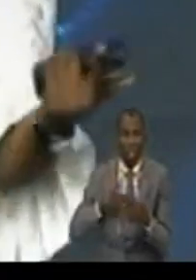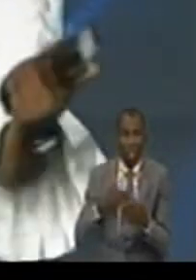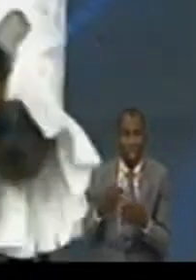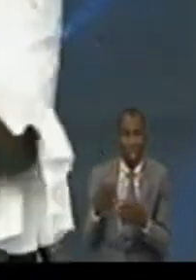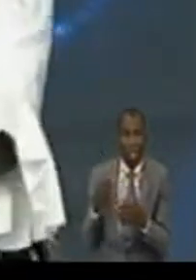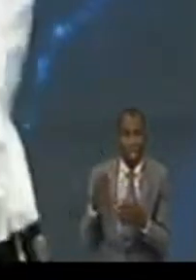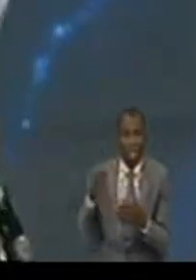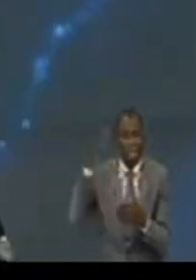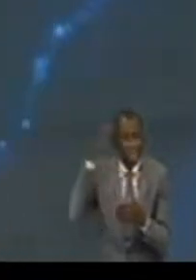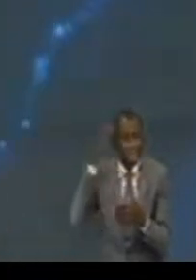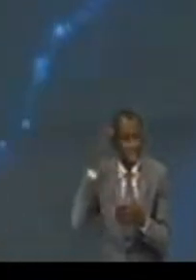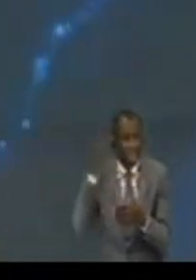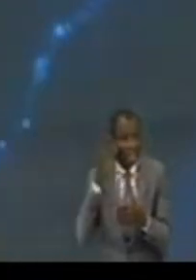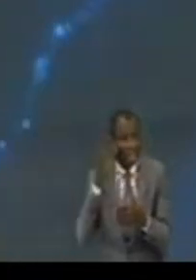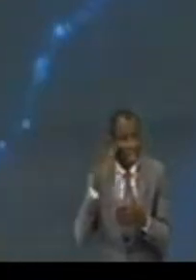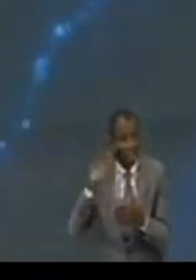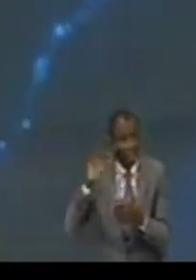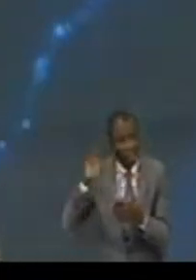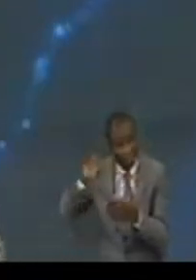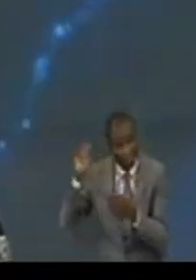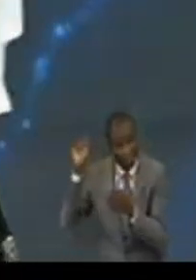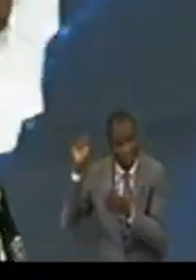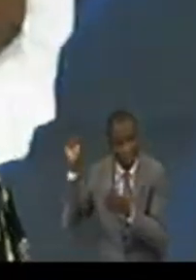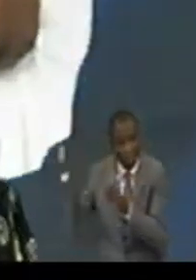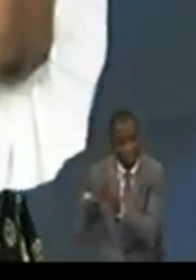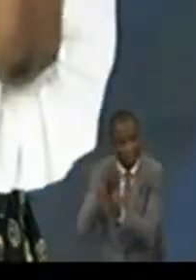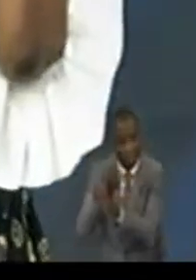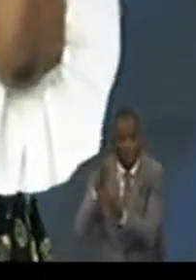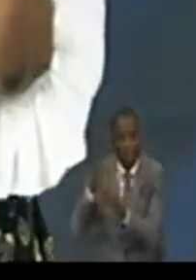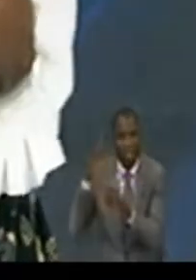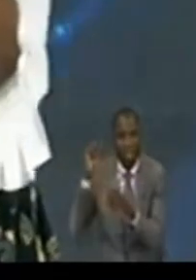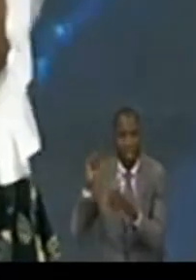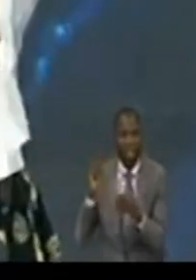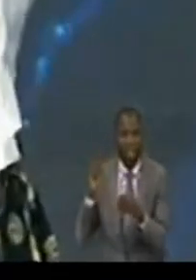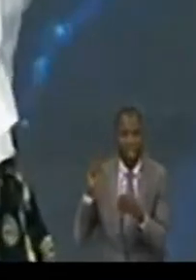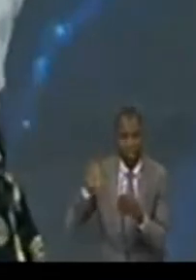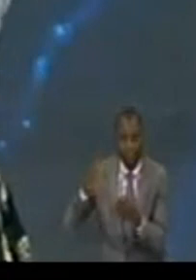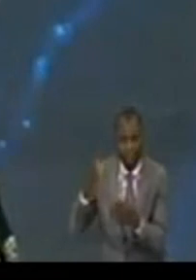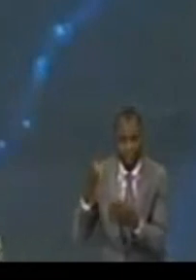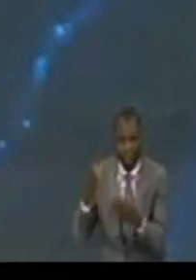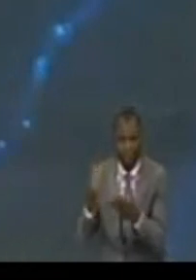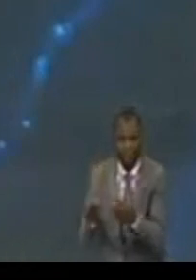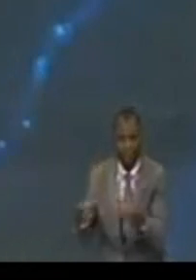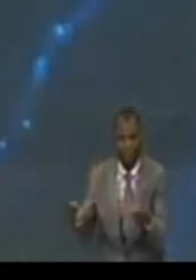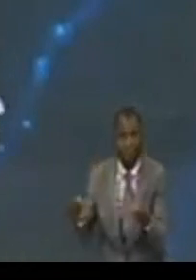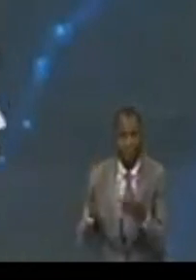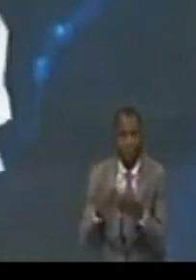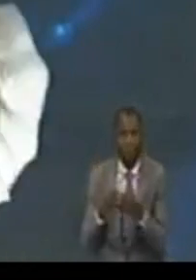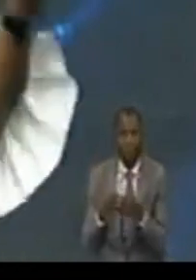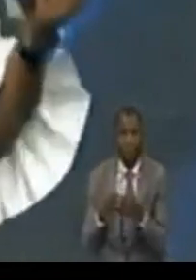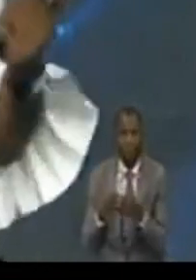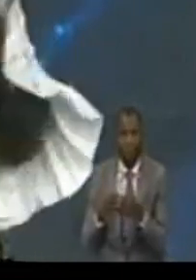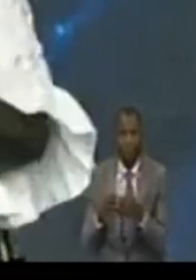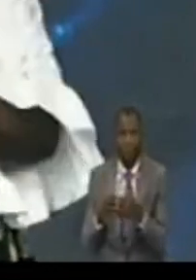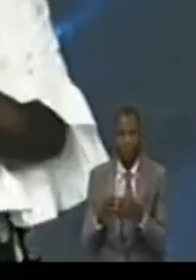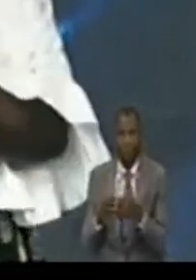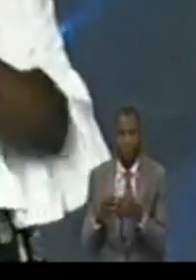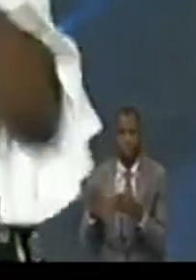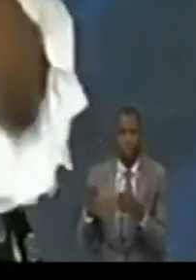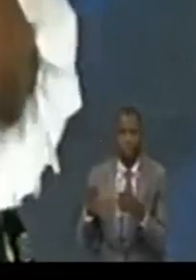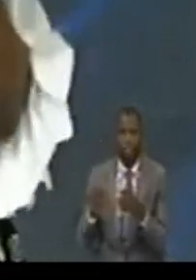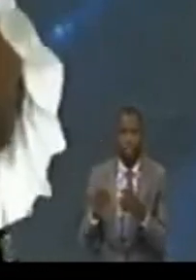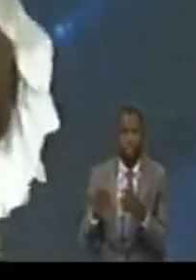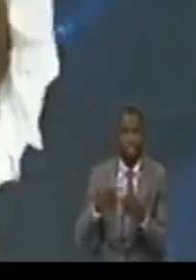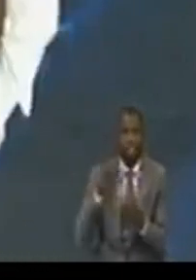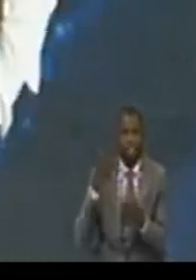landed on the tar road, I quickly used my hand as a pillow, and the wristwatch I put on my wrist got broken.